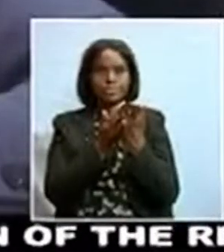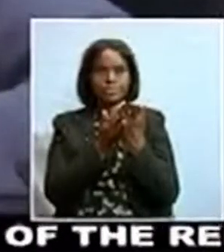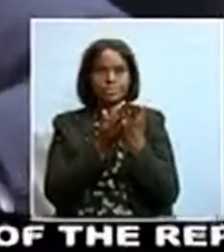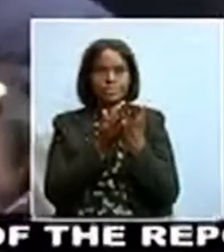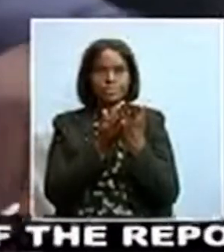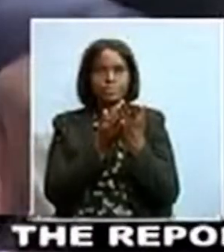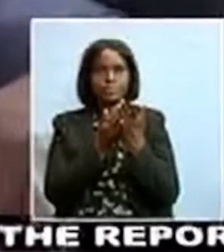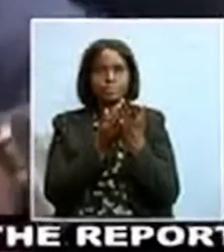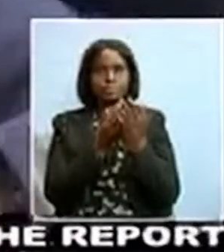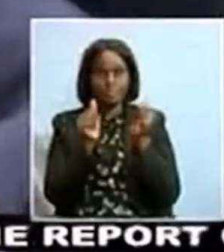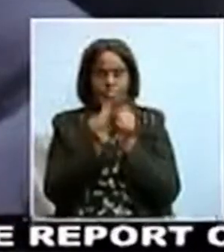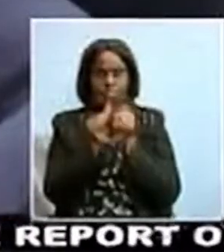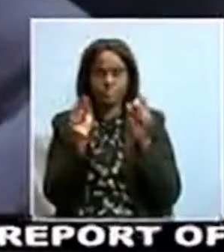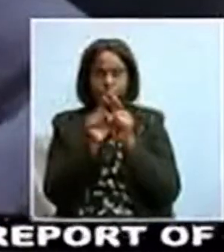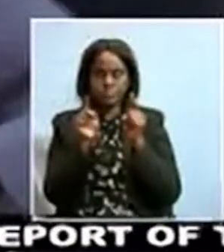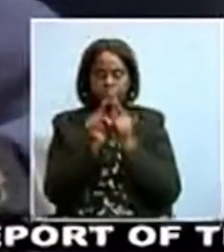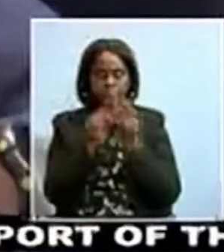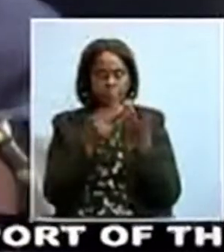leave.